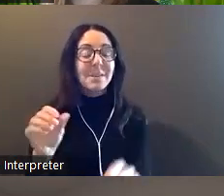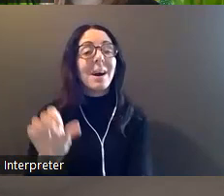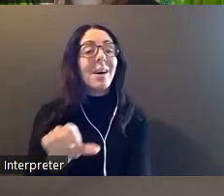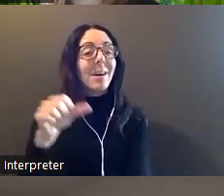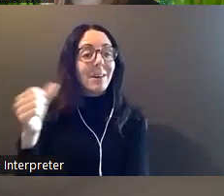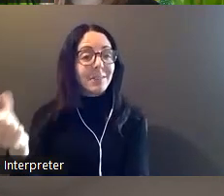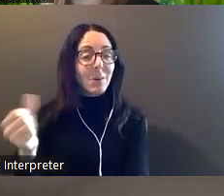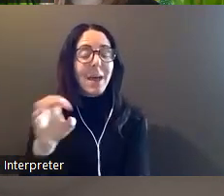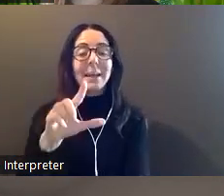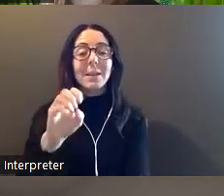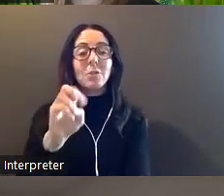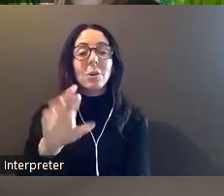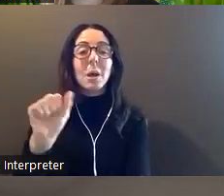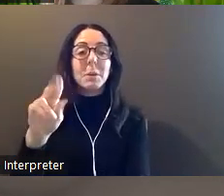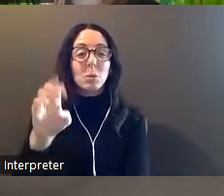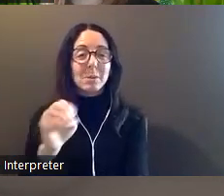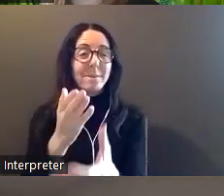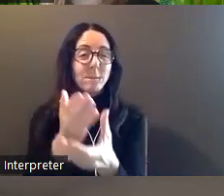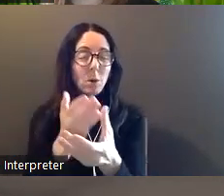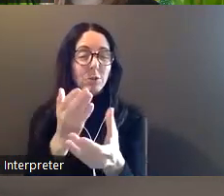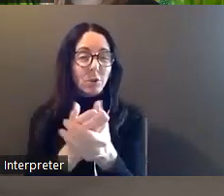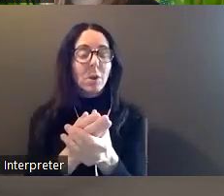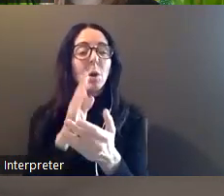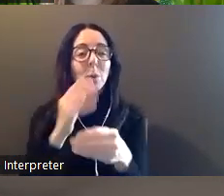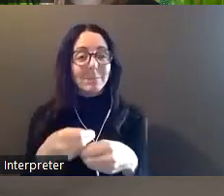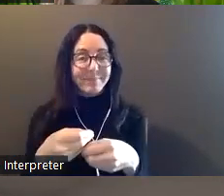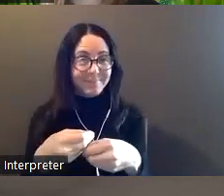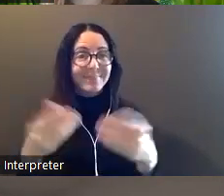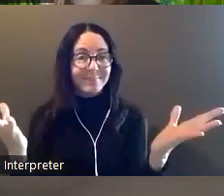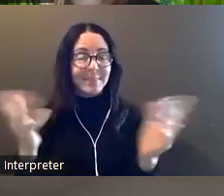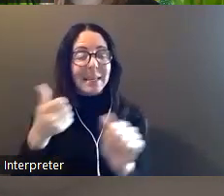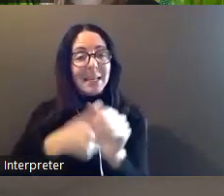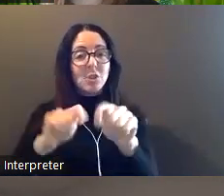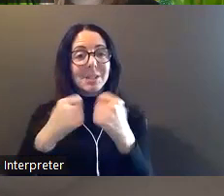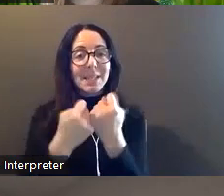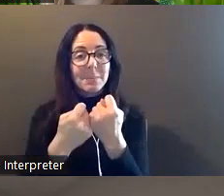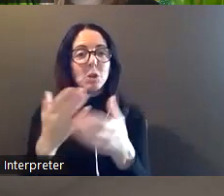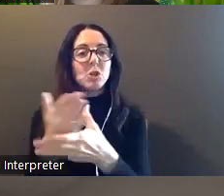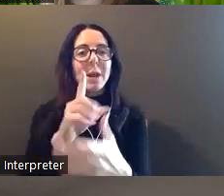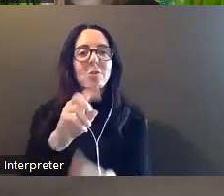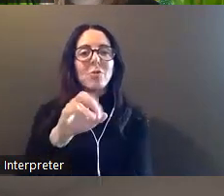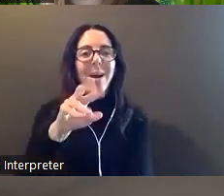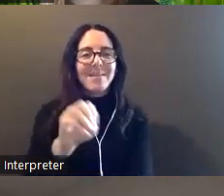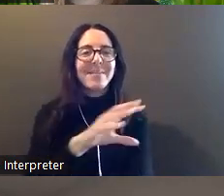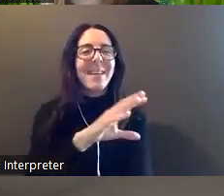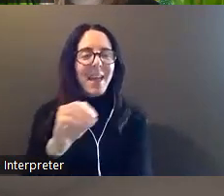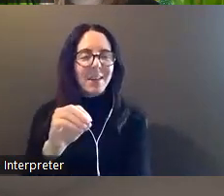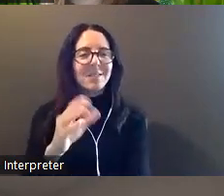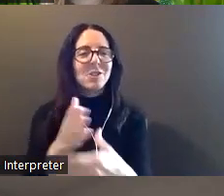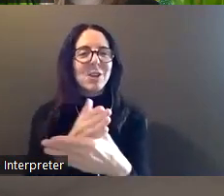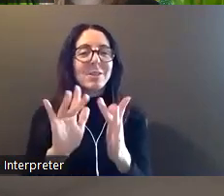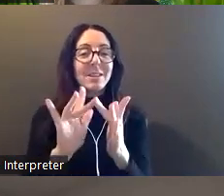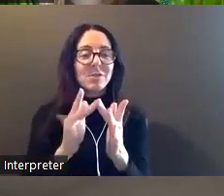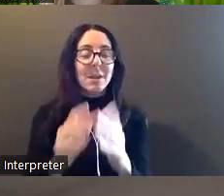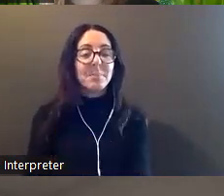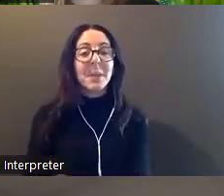elder abuse folder, which will be on each team's shared drive and our organization's intranet. Finally, we